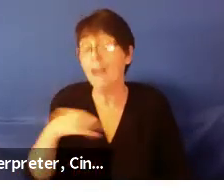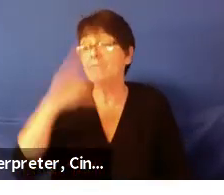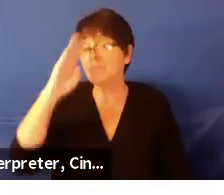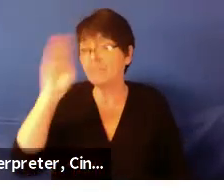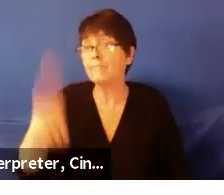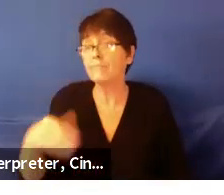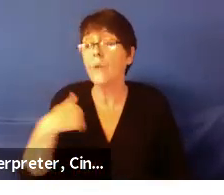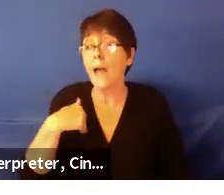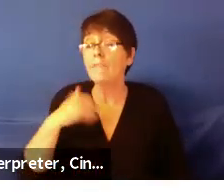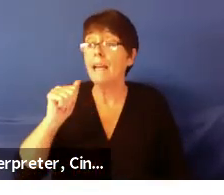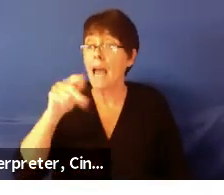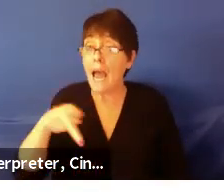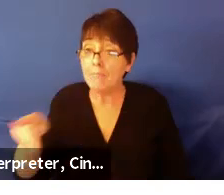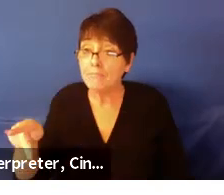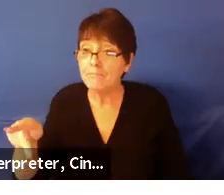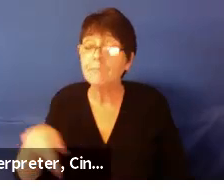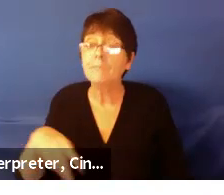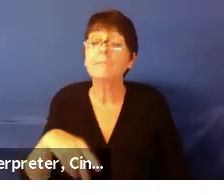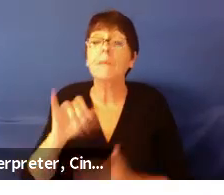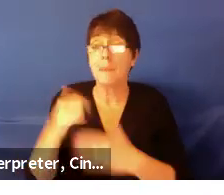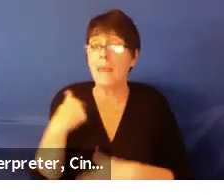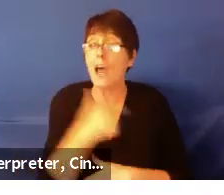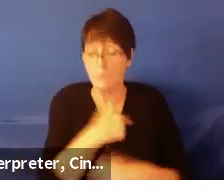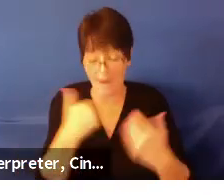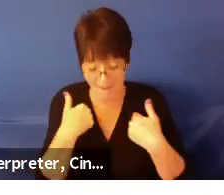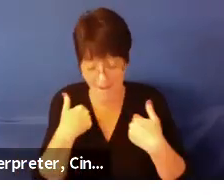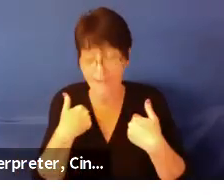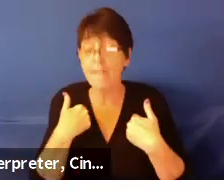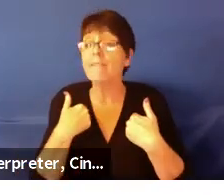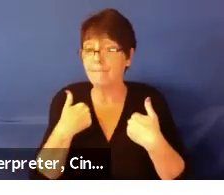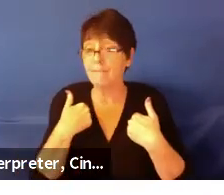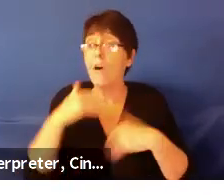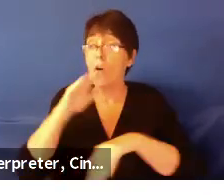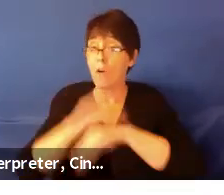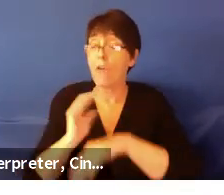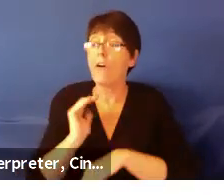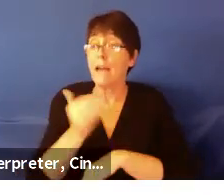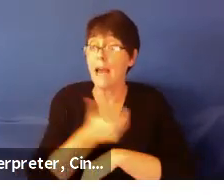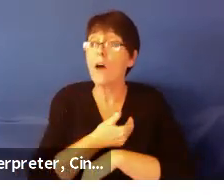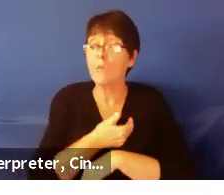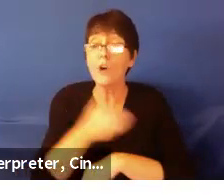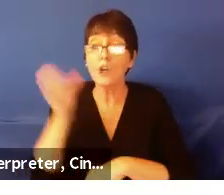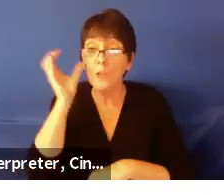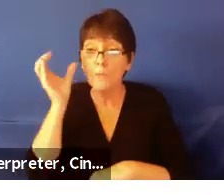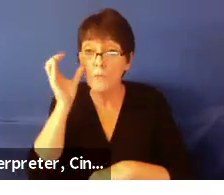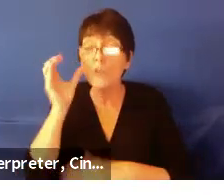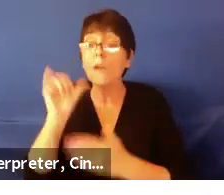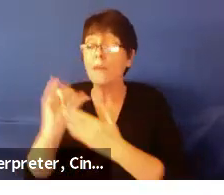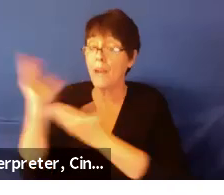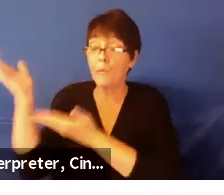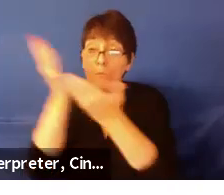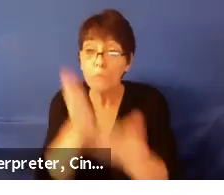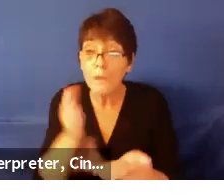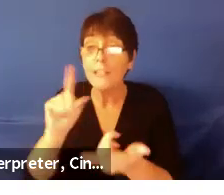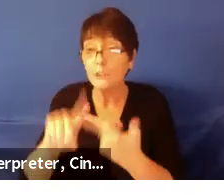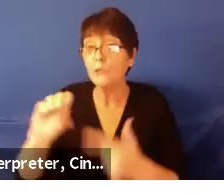an application that we have on our shelter, on our computers that are brought to the shelters. I'm